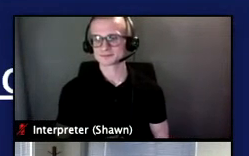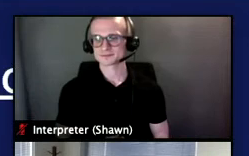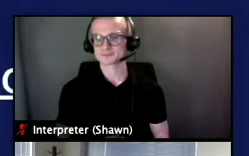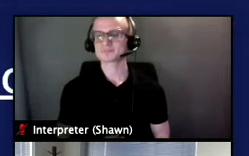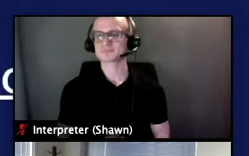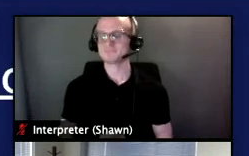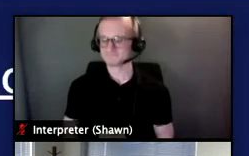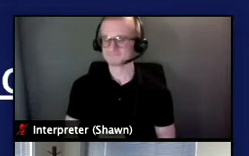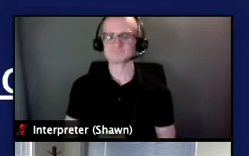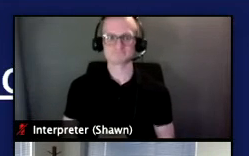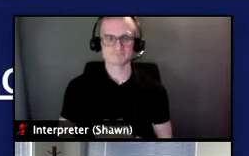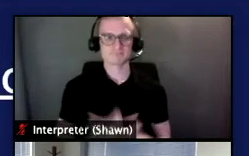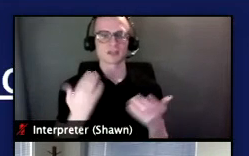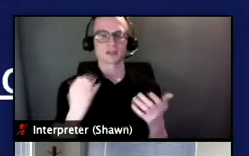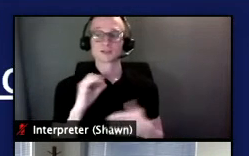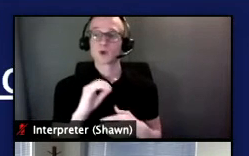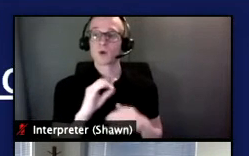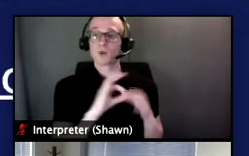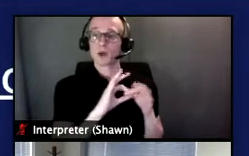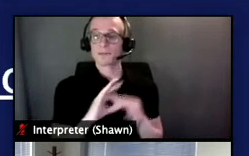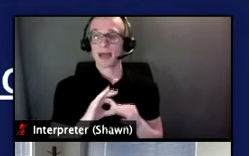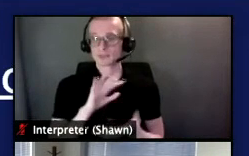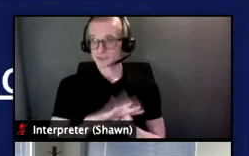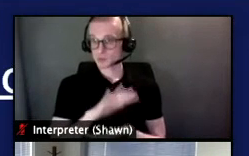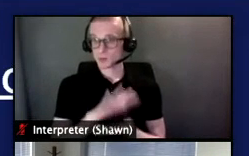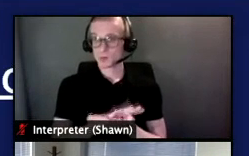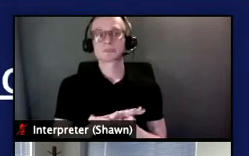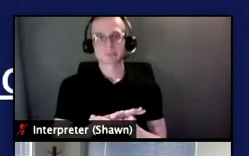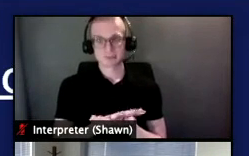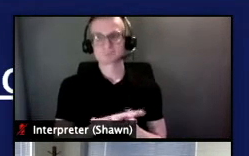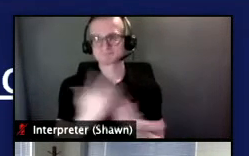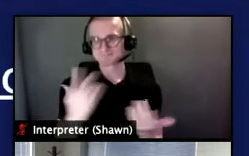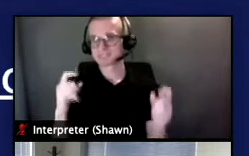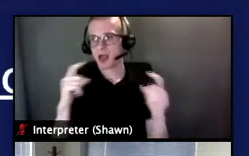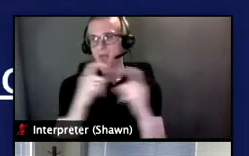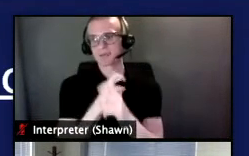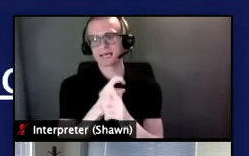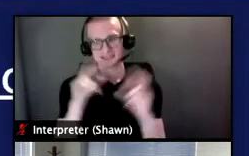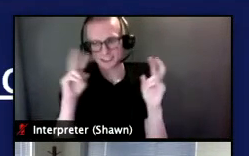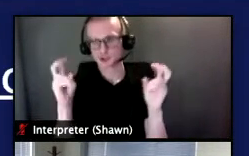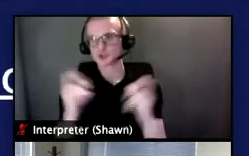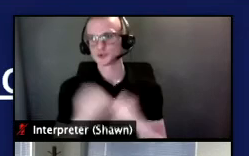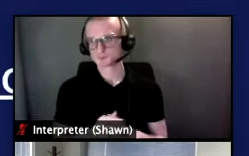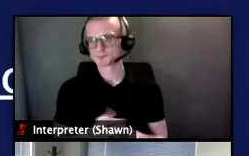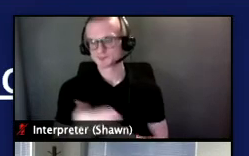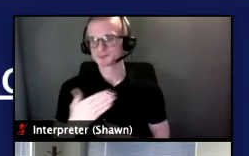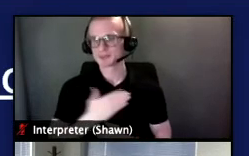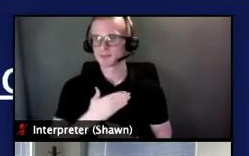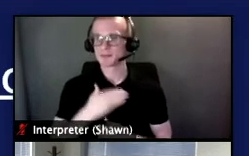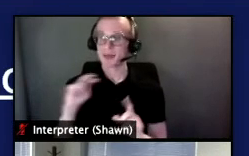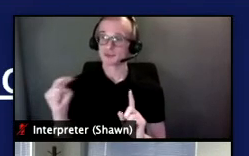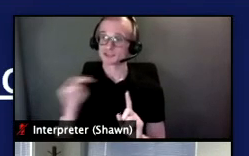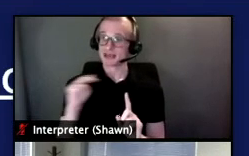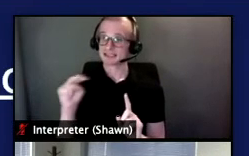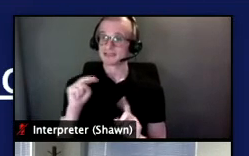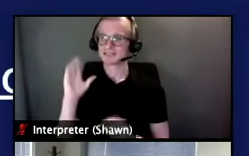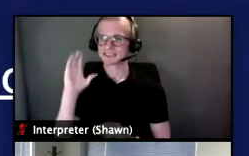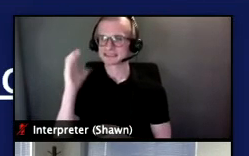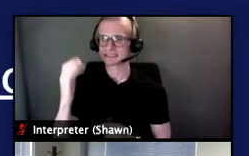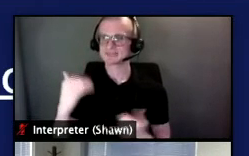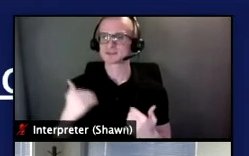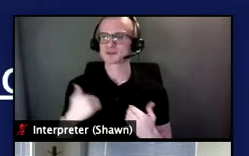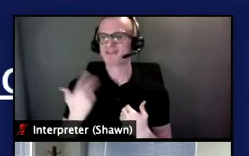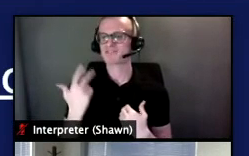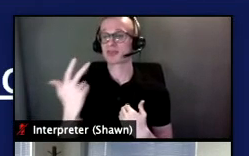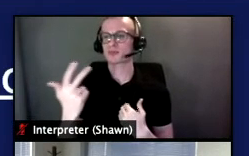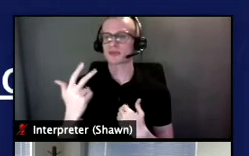So regarding schools, I think it is a complex issue. From my perspective, there seem to be these three forces that